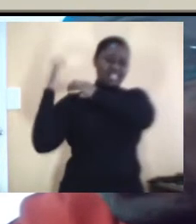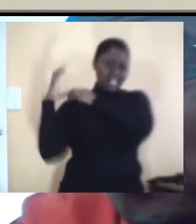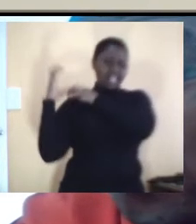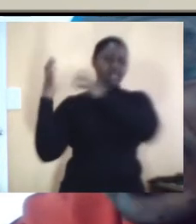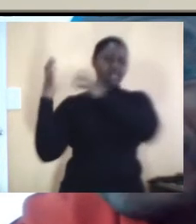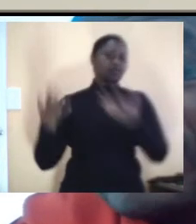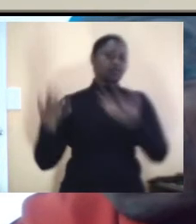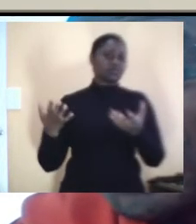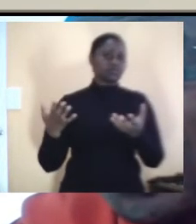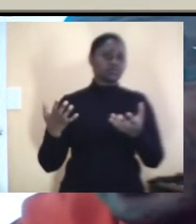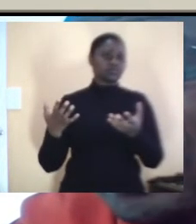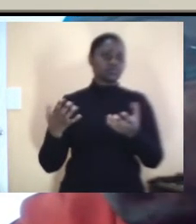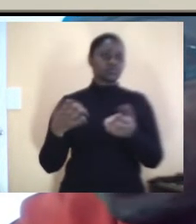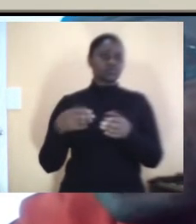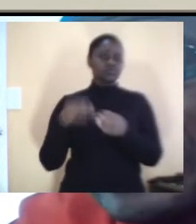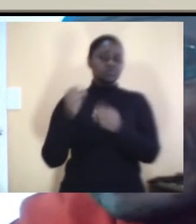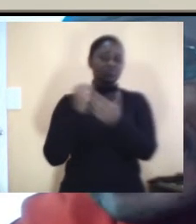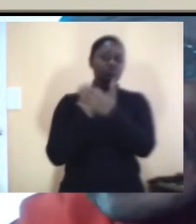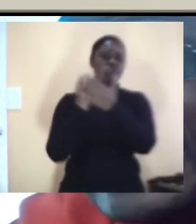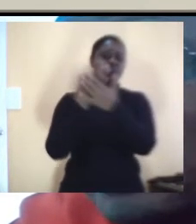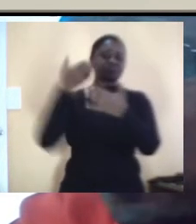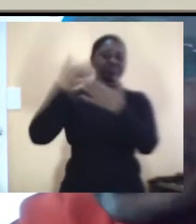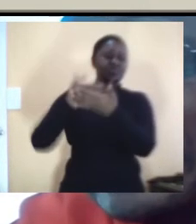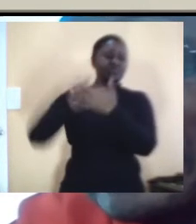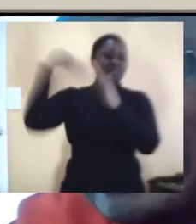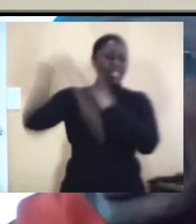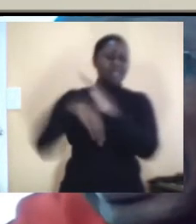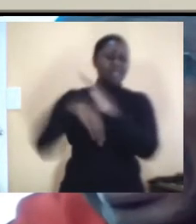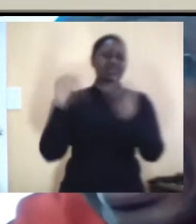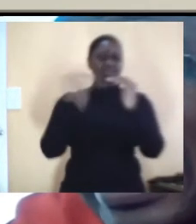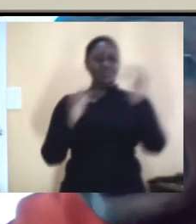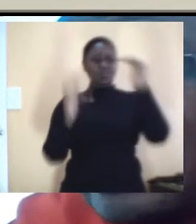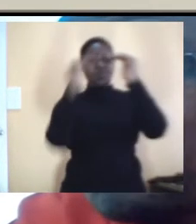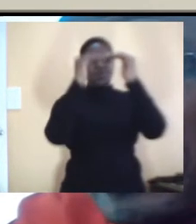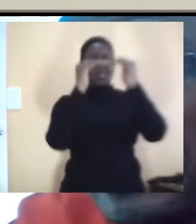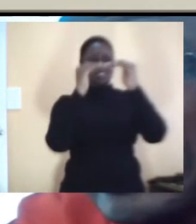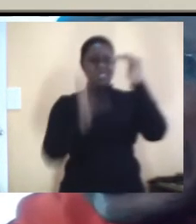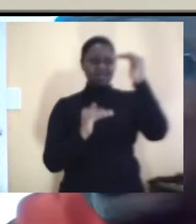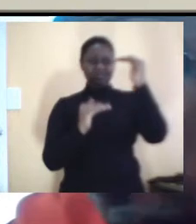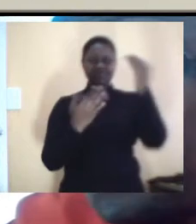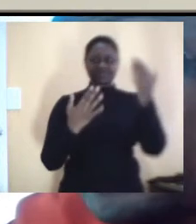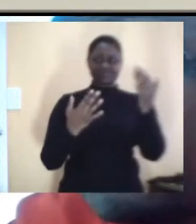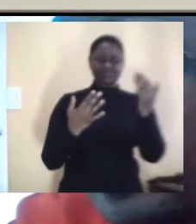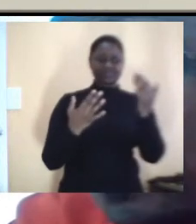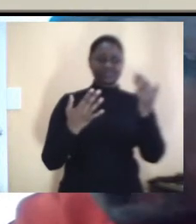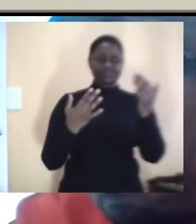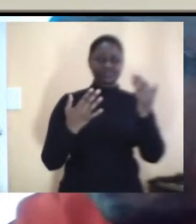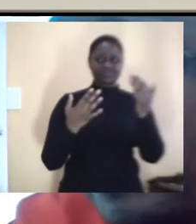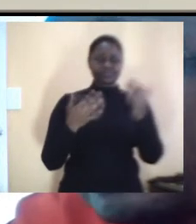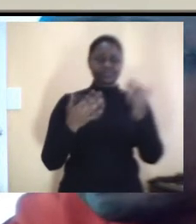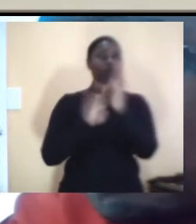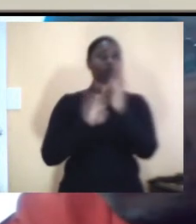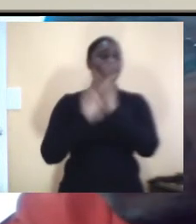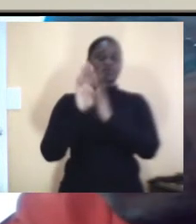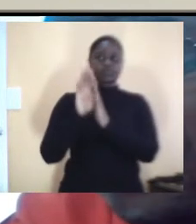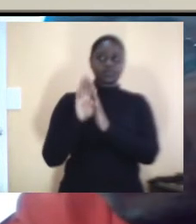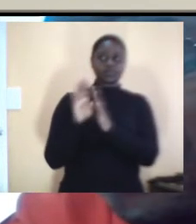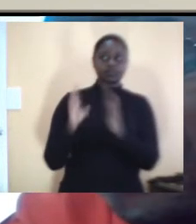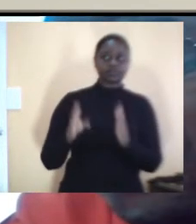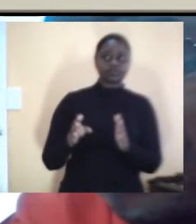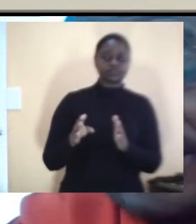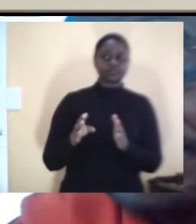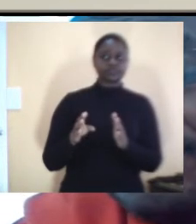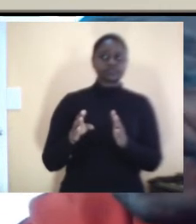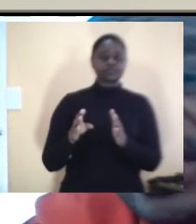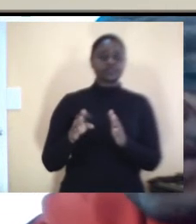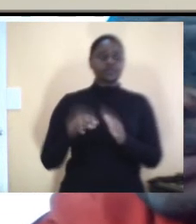ridiculed with socio-economic inequality and disparity of development for